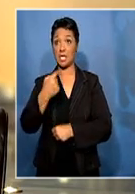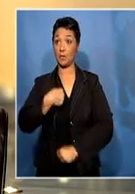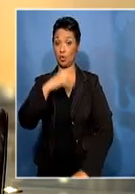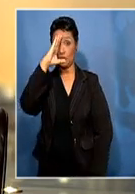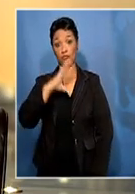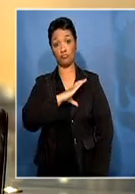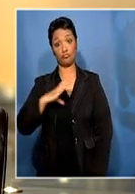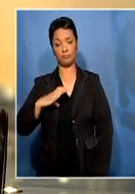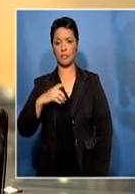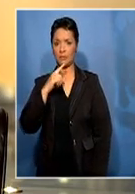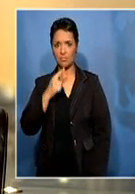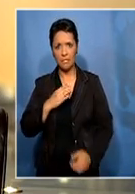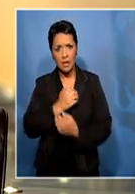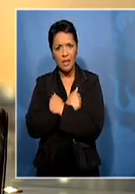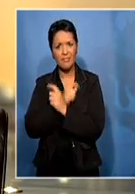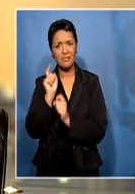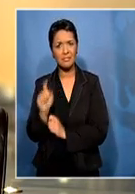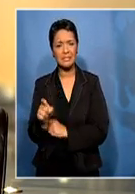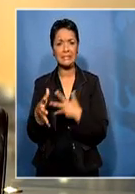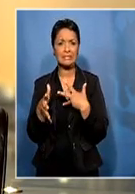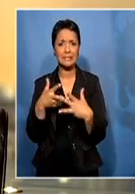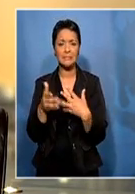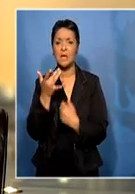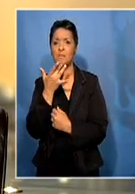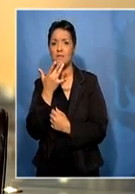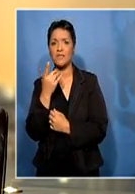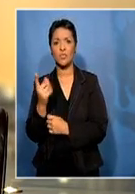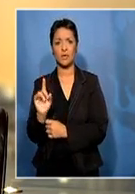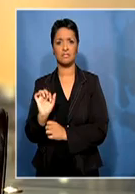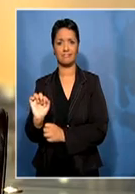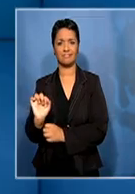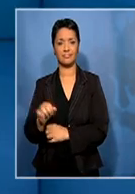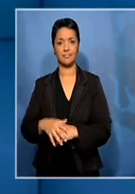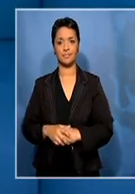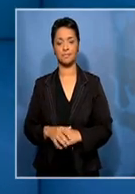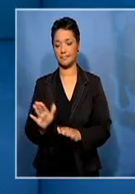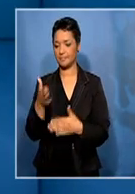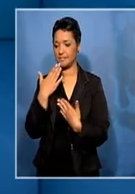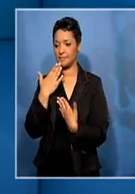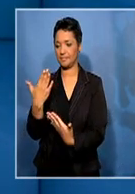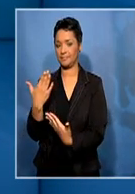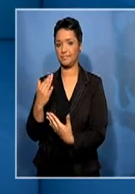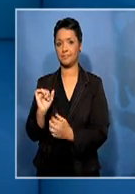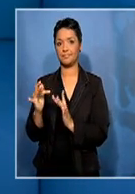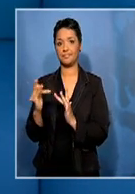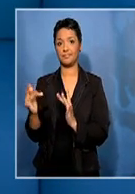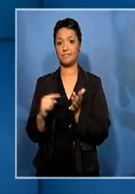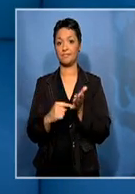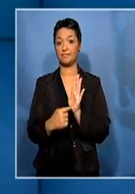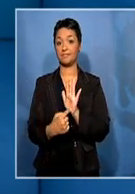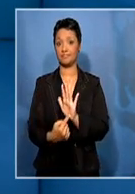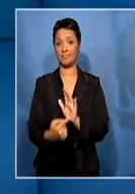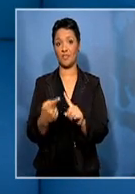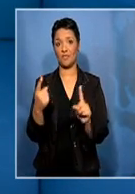Christians, then they have to love people despite their differences. Thank you very much for your time. That was